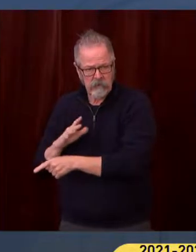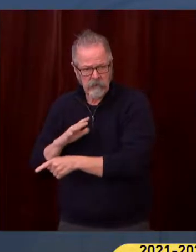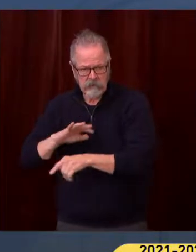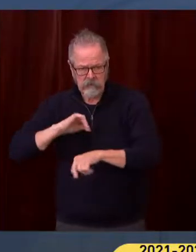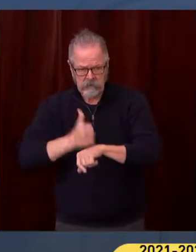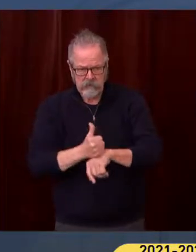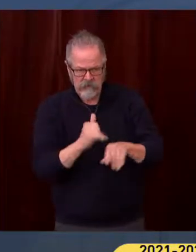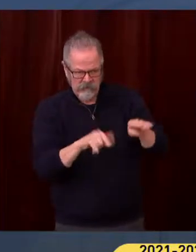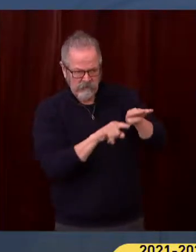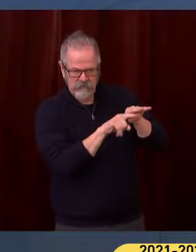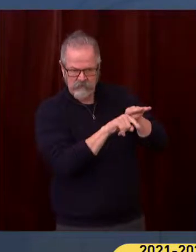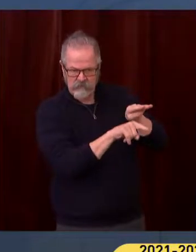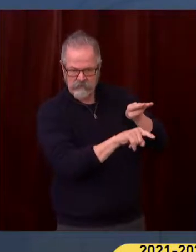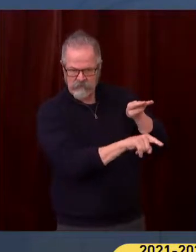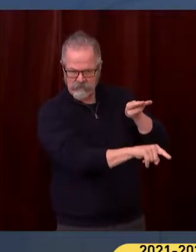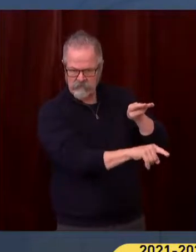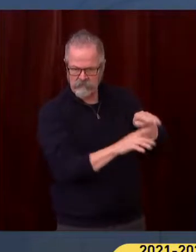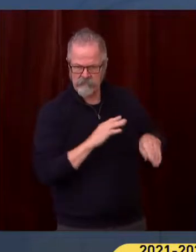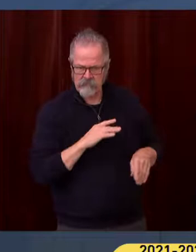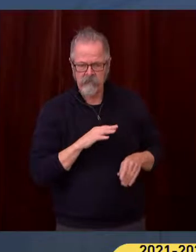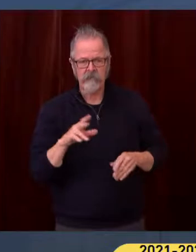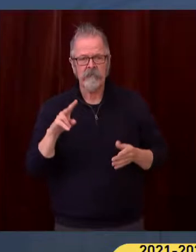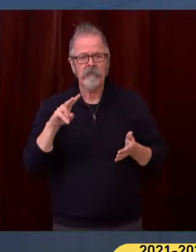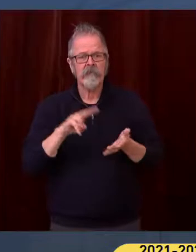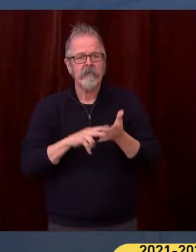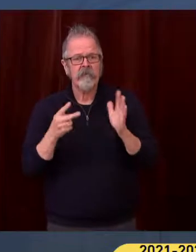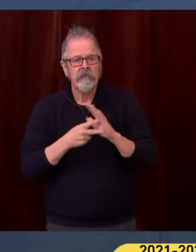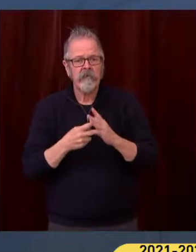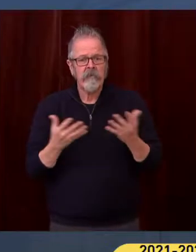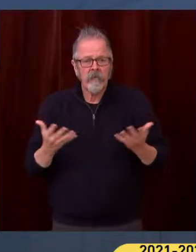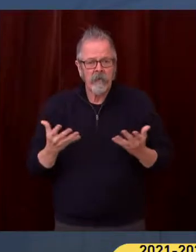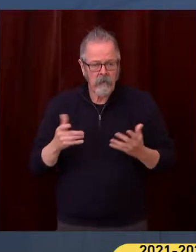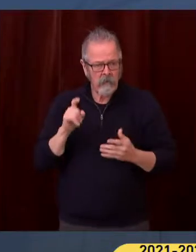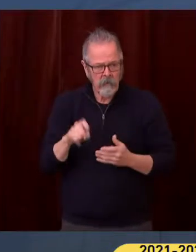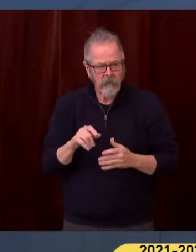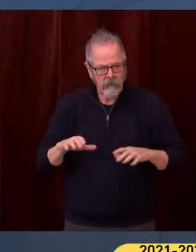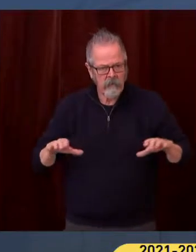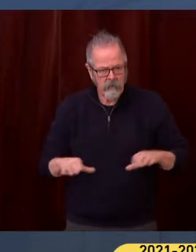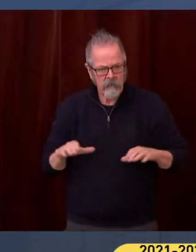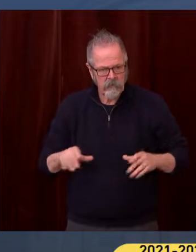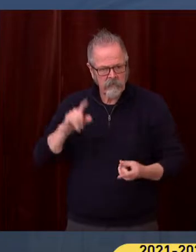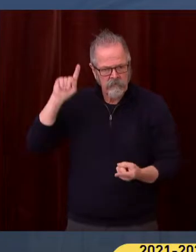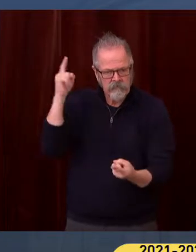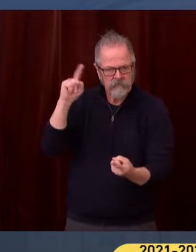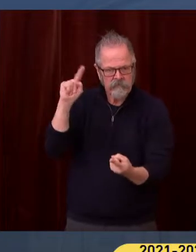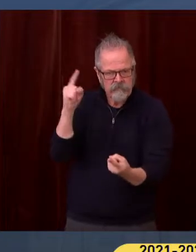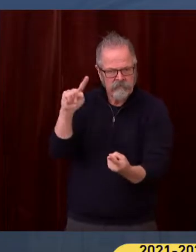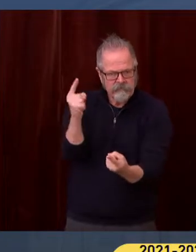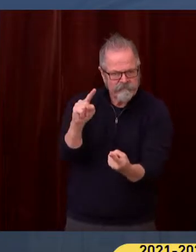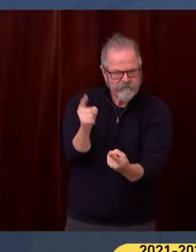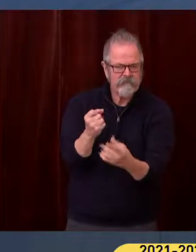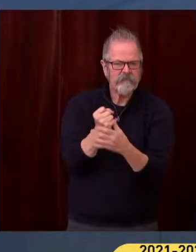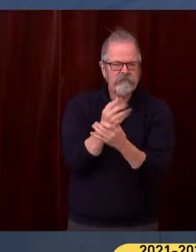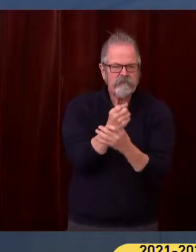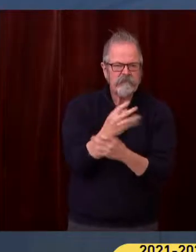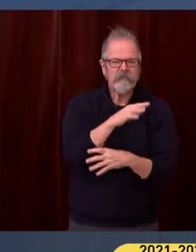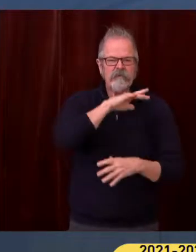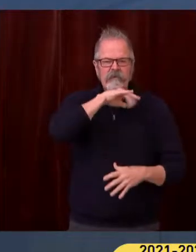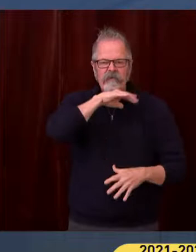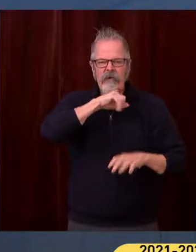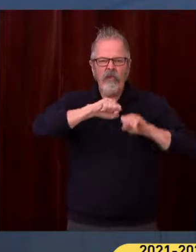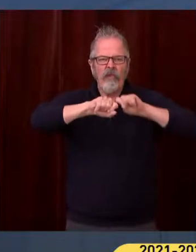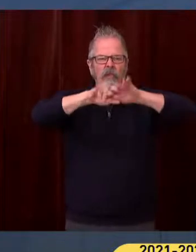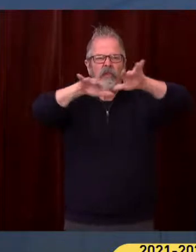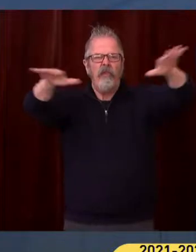much lower in order to meet those commitments. So if we look at the next graph to show what we're proposing to do by this